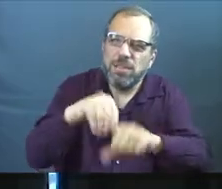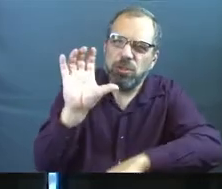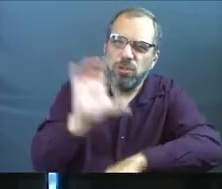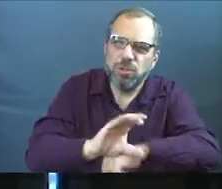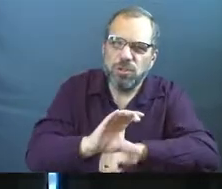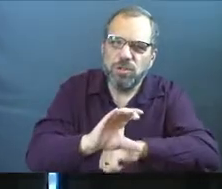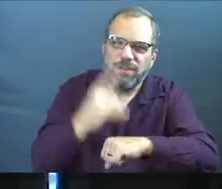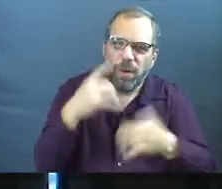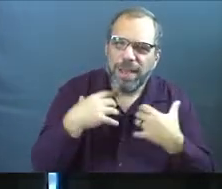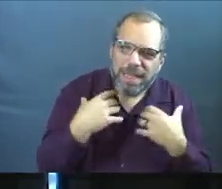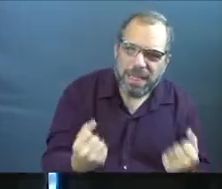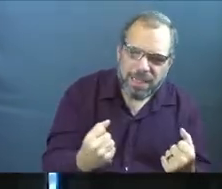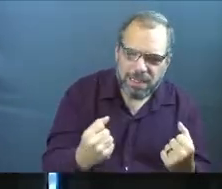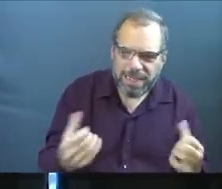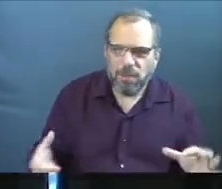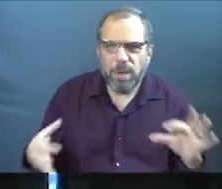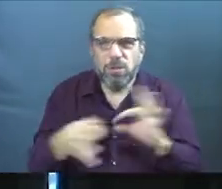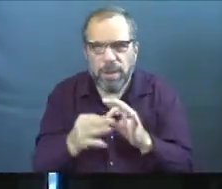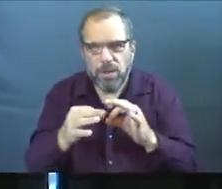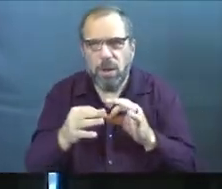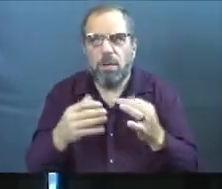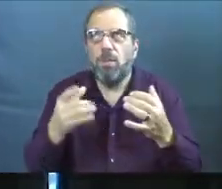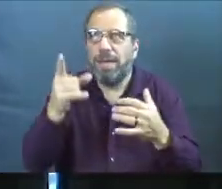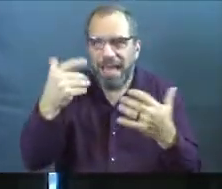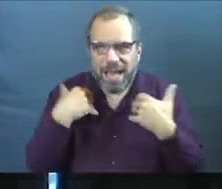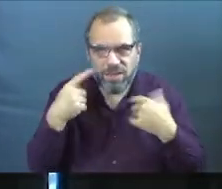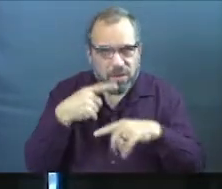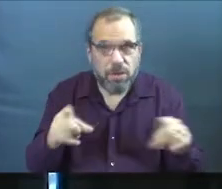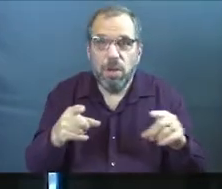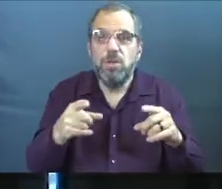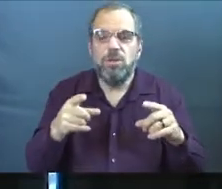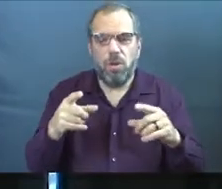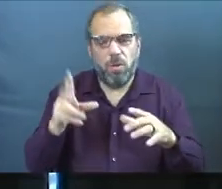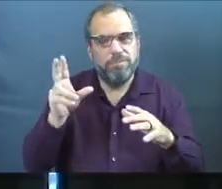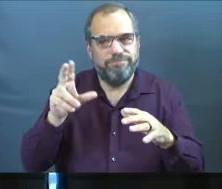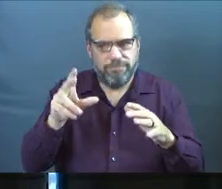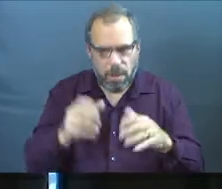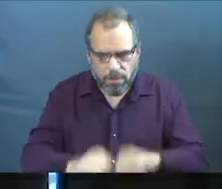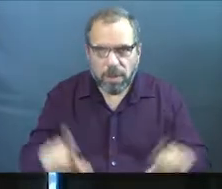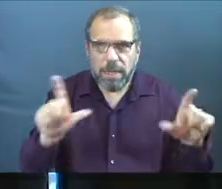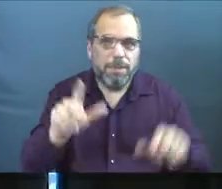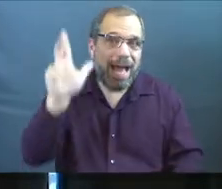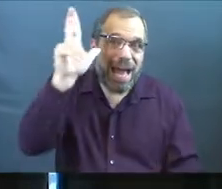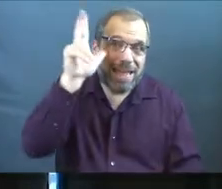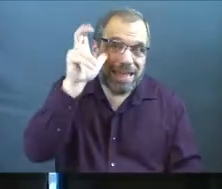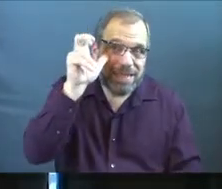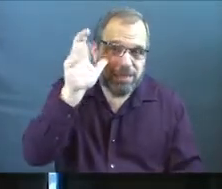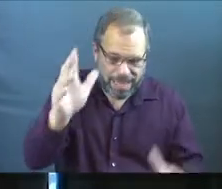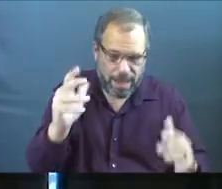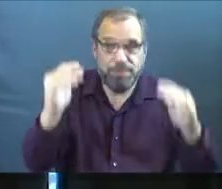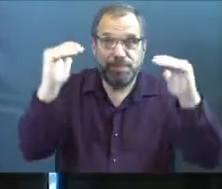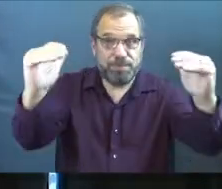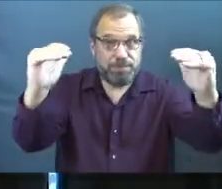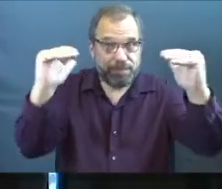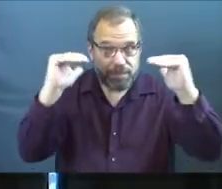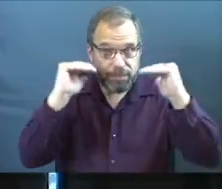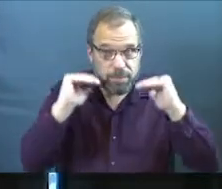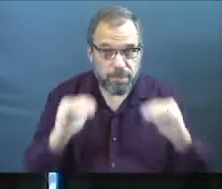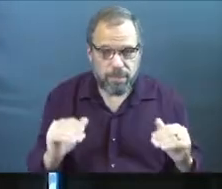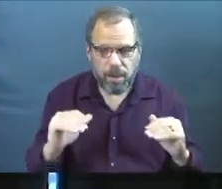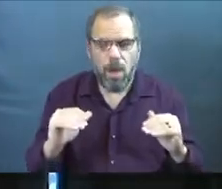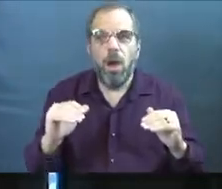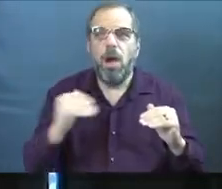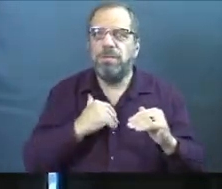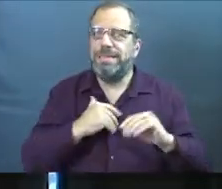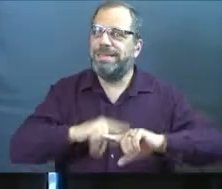for some healing and for some restoration and all the things that God has. So encourage you to go back and listen to that. But we're going to continue moving on this week, and we've